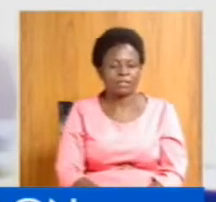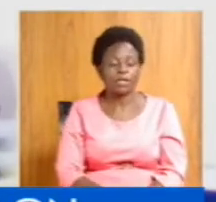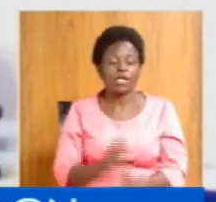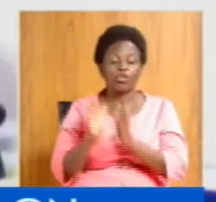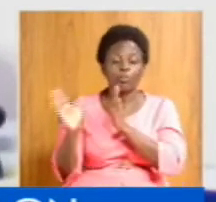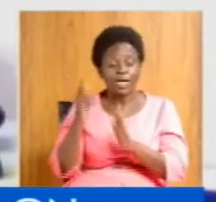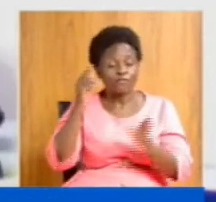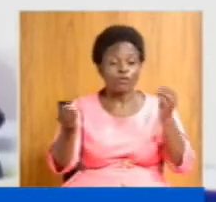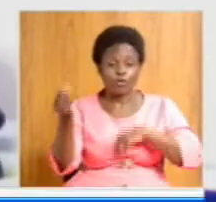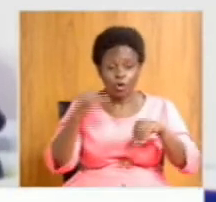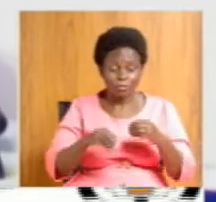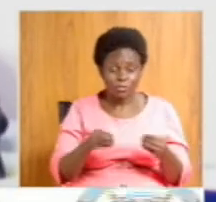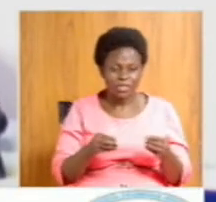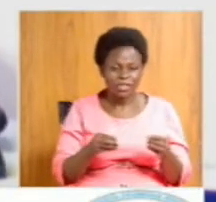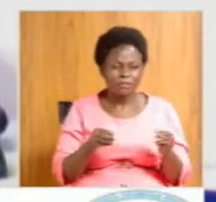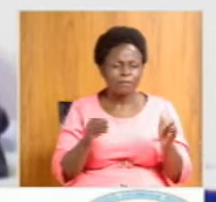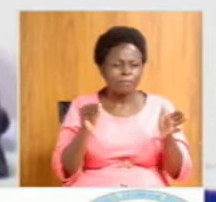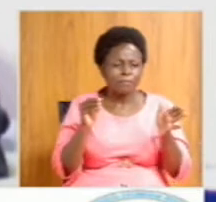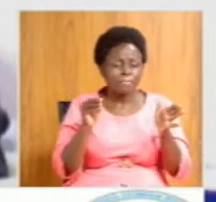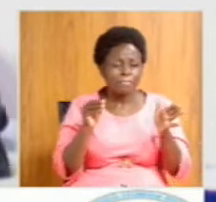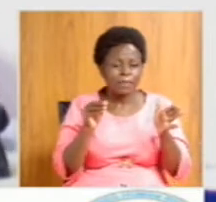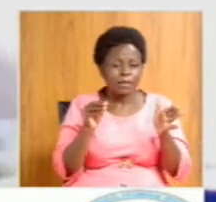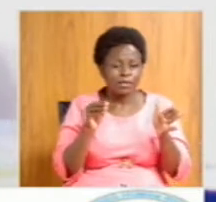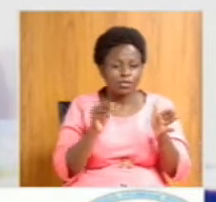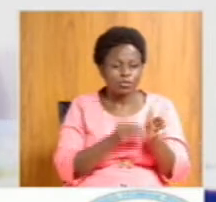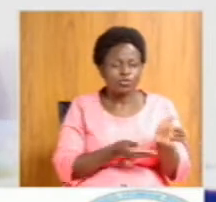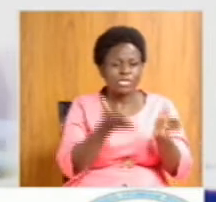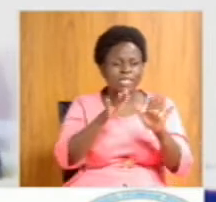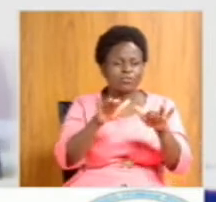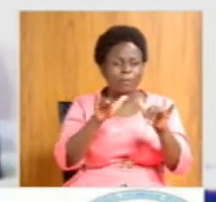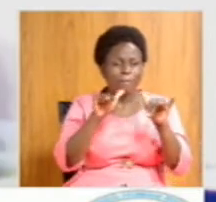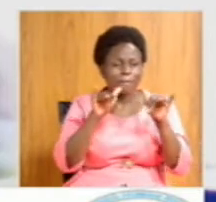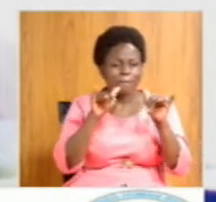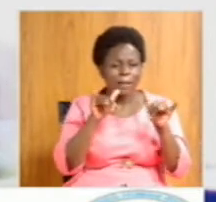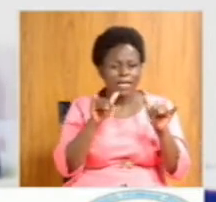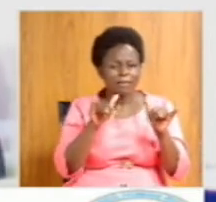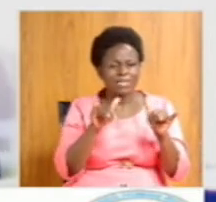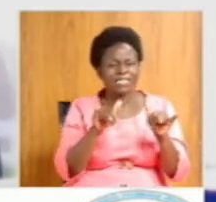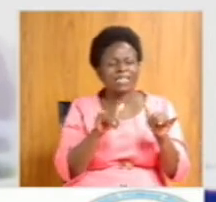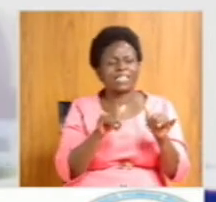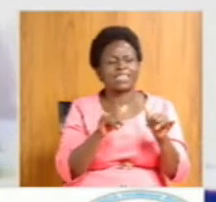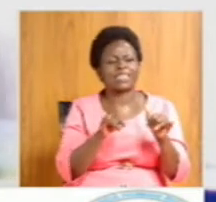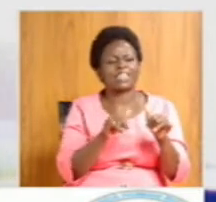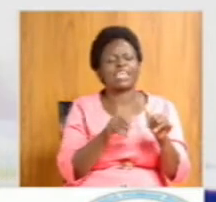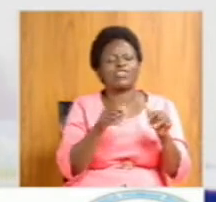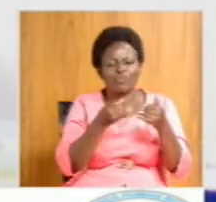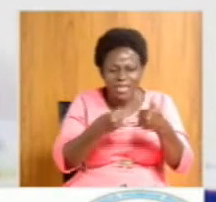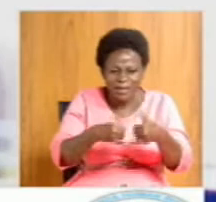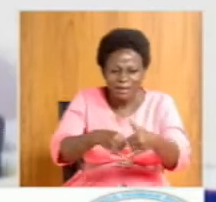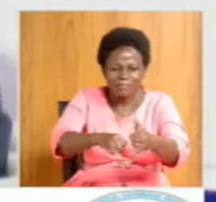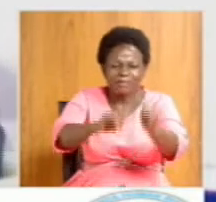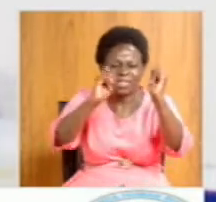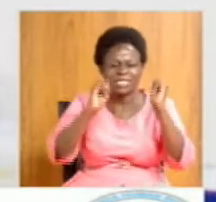you plan for it you put it in the you you take it to parliament then it is appropriated and then you execute it